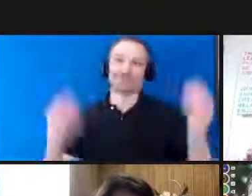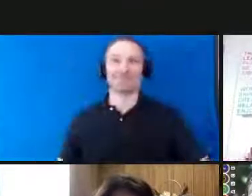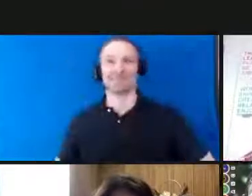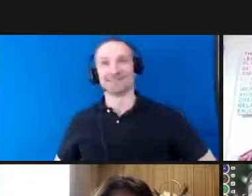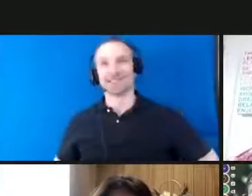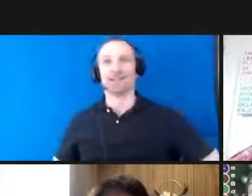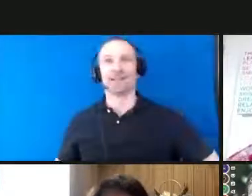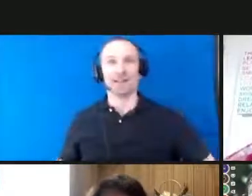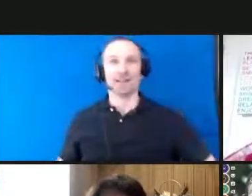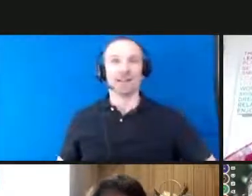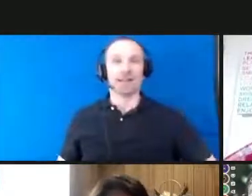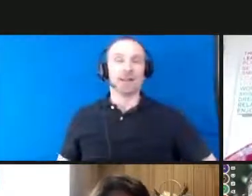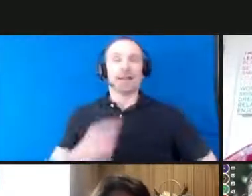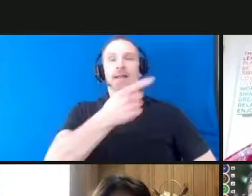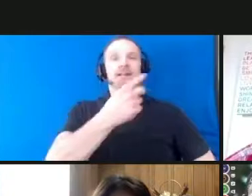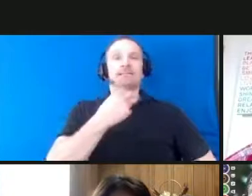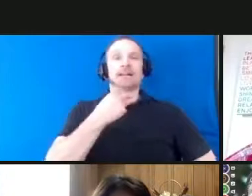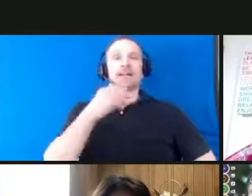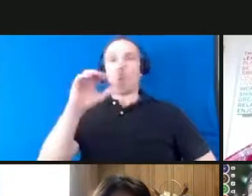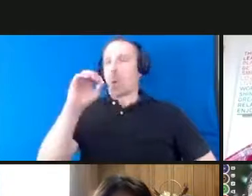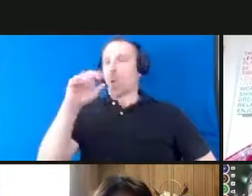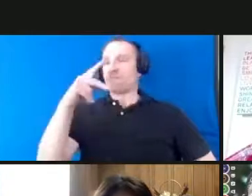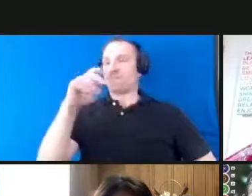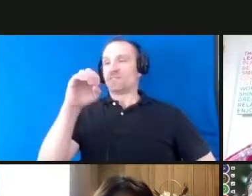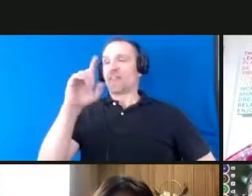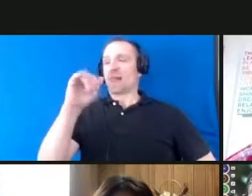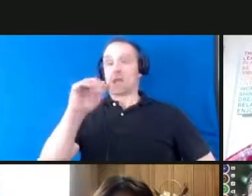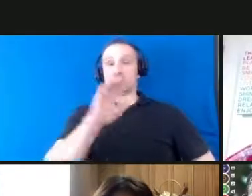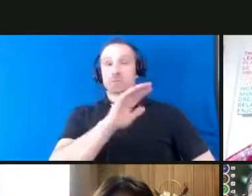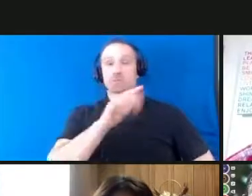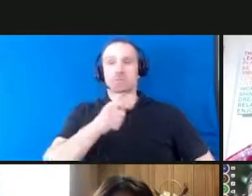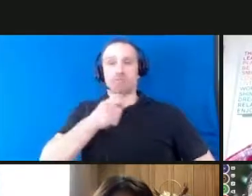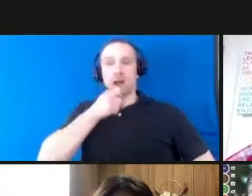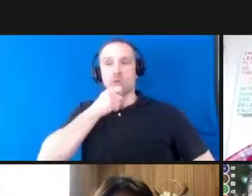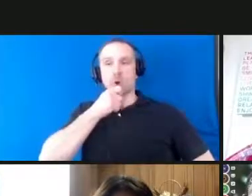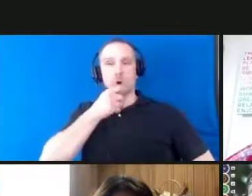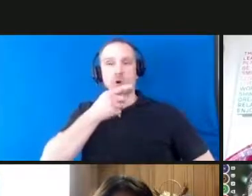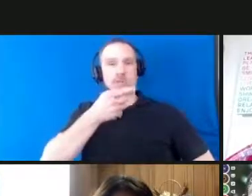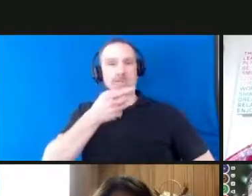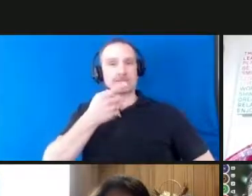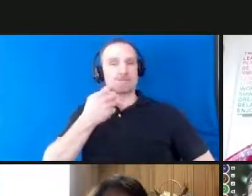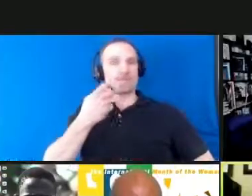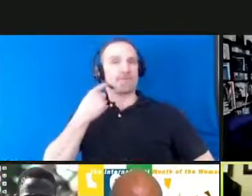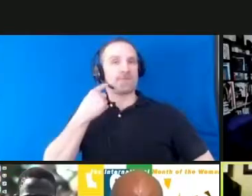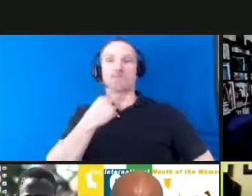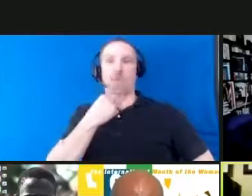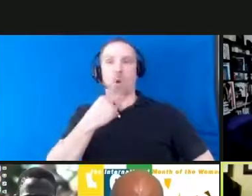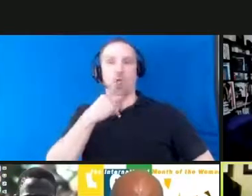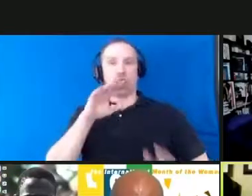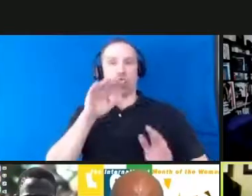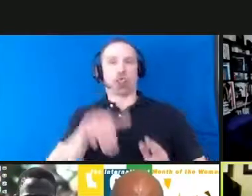You're Ophelia, you're a little robot-like, but we'll make